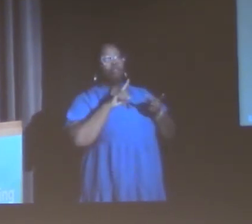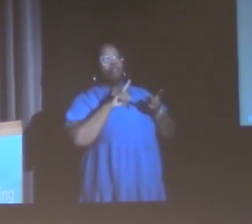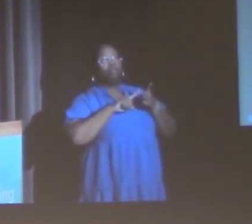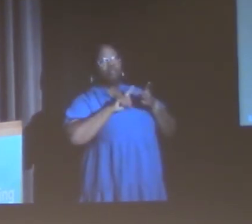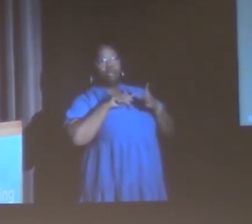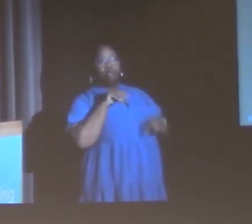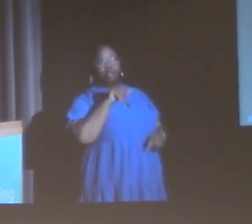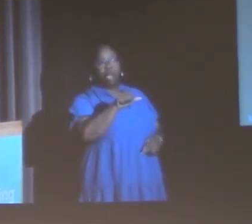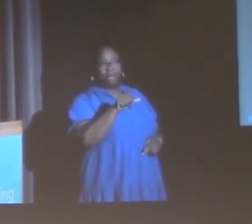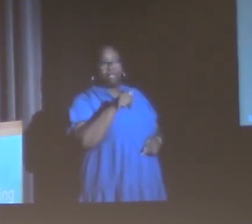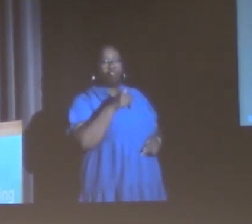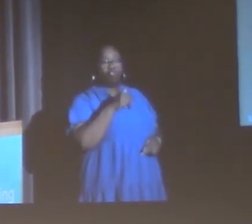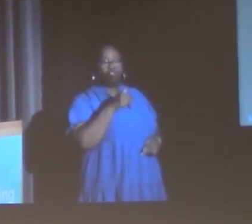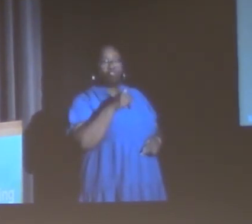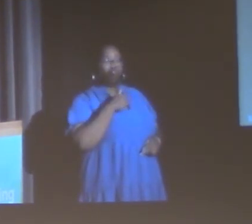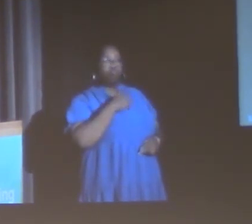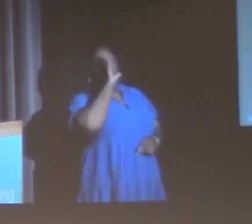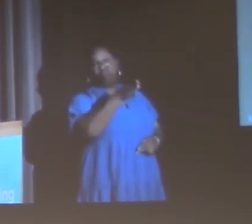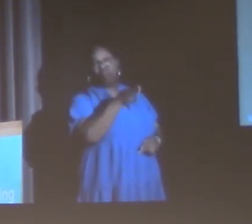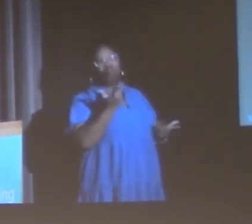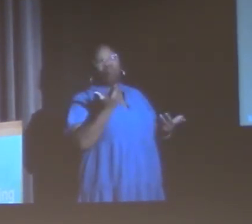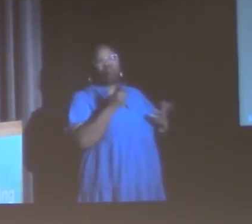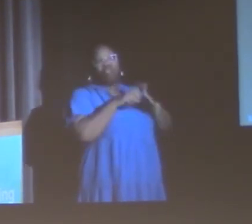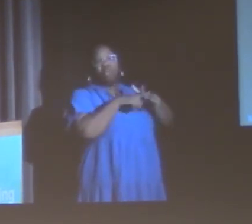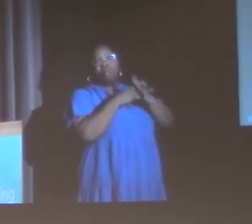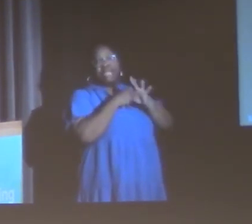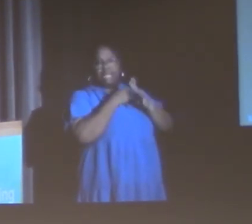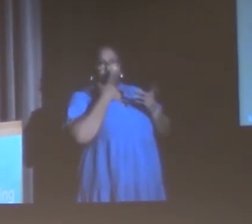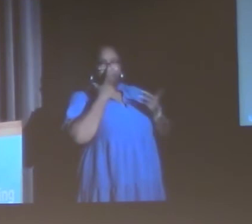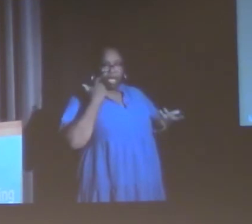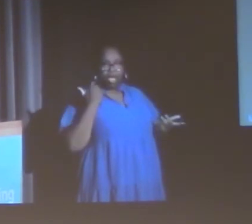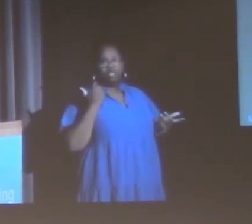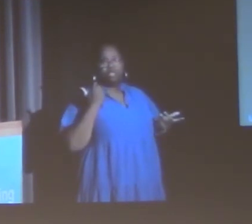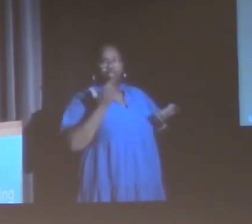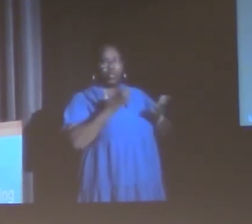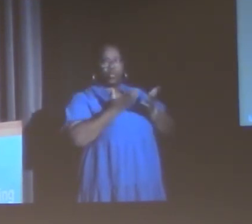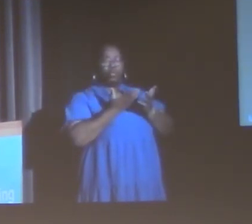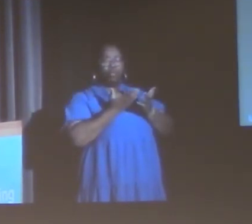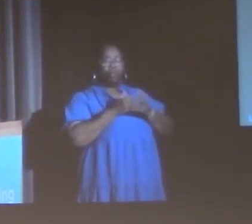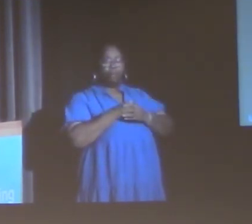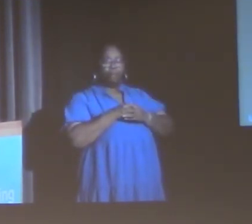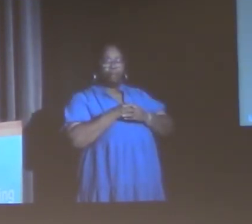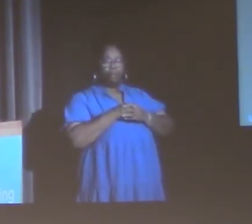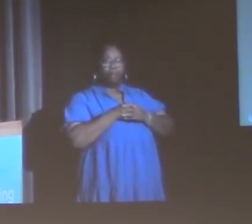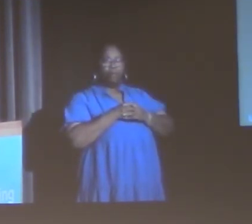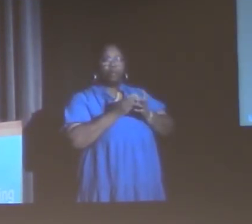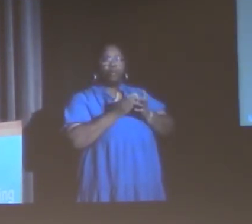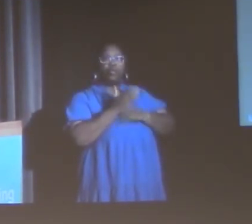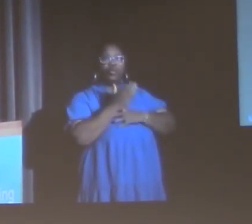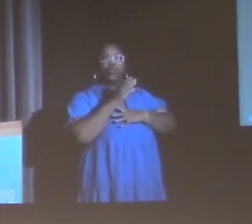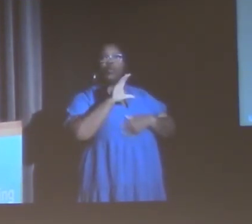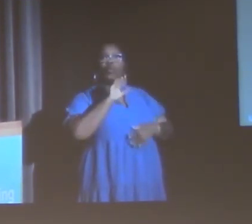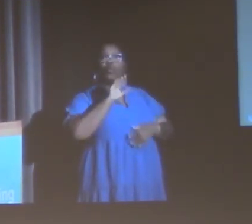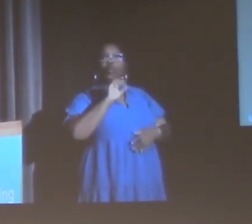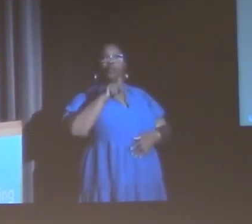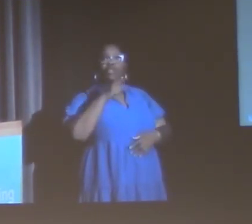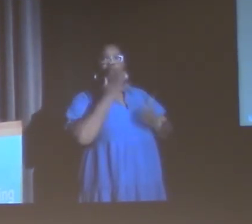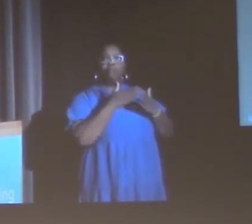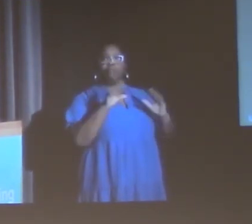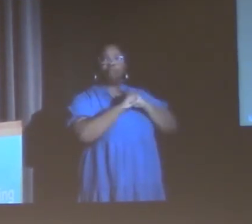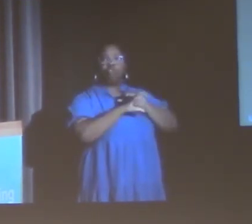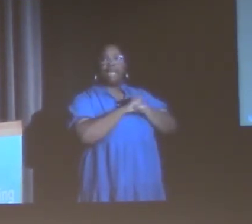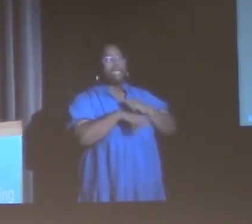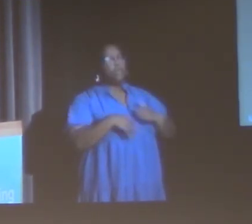very upfront with him at the very beginning, because through the Corporation for Public Broadcasting, it's really hard to do